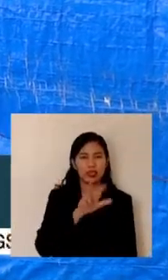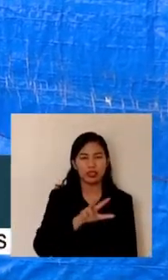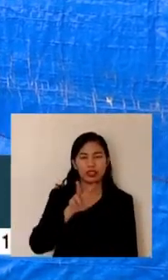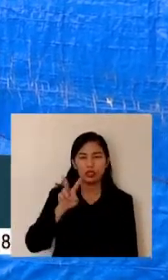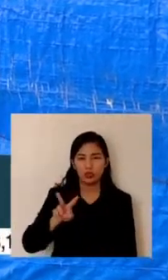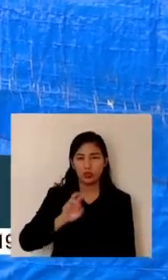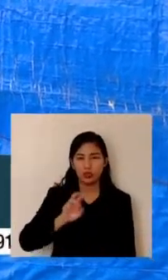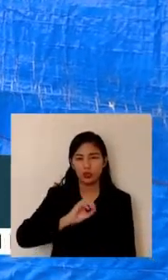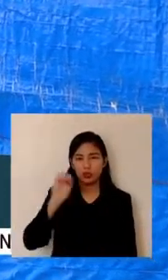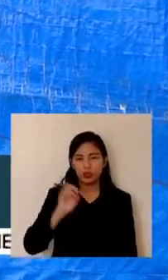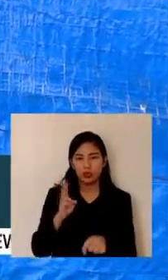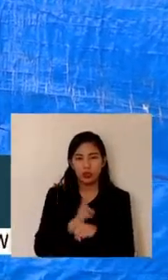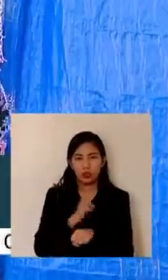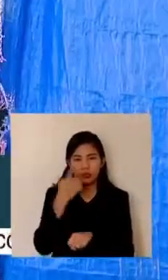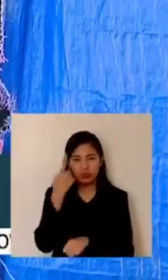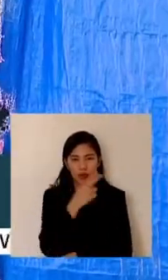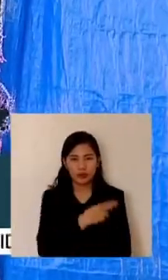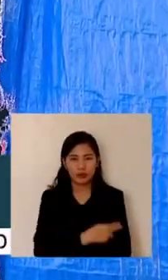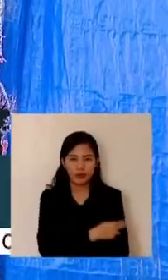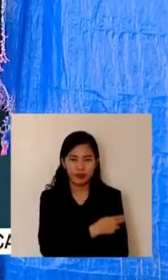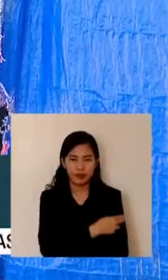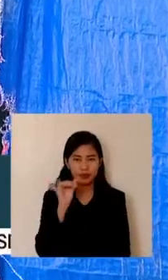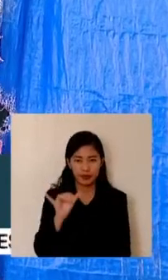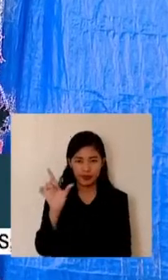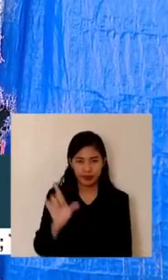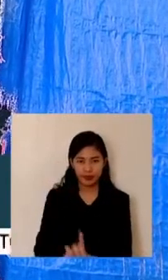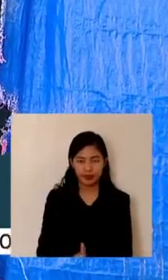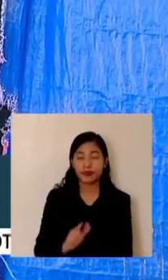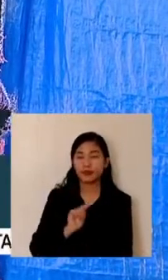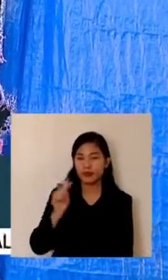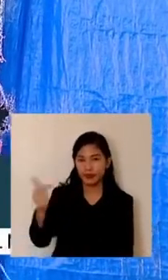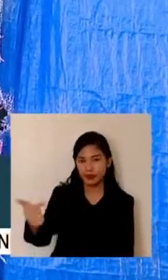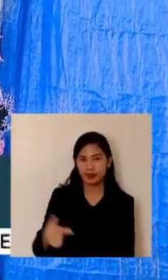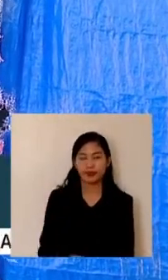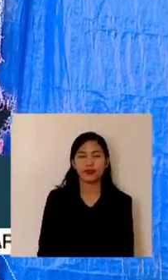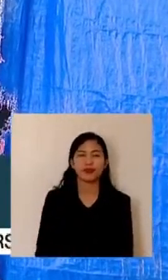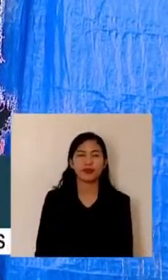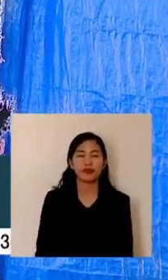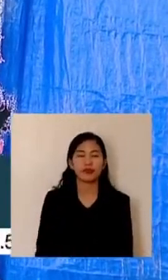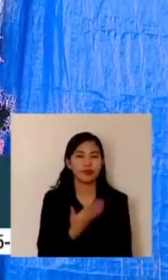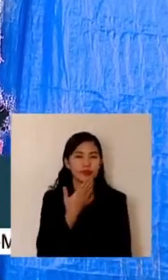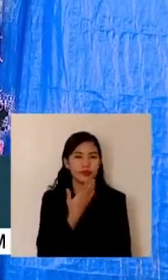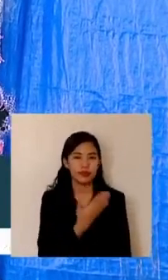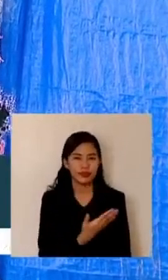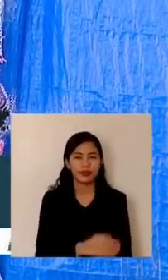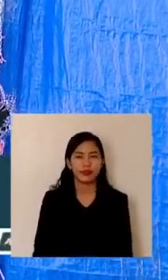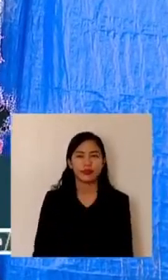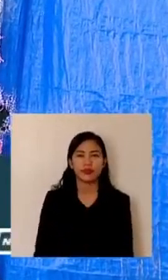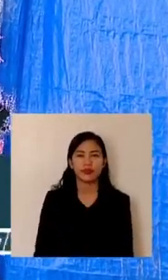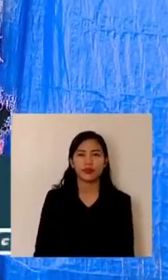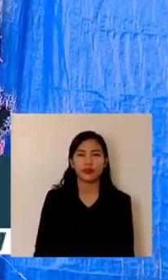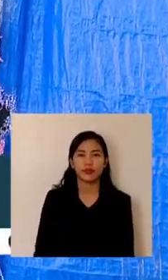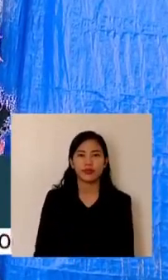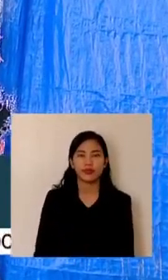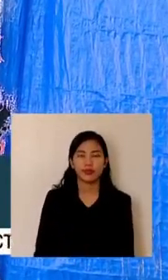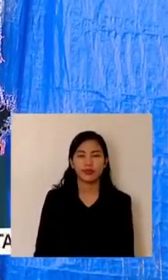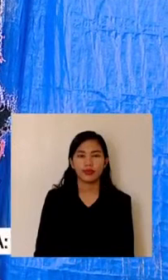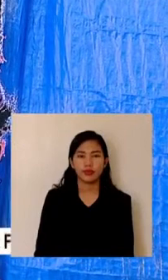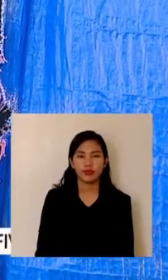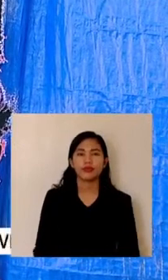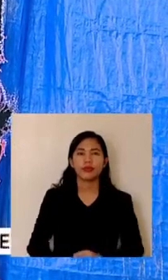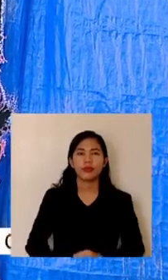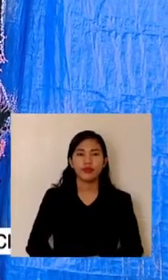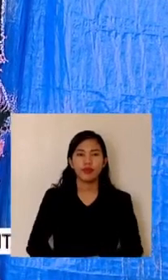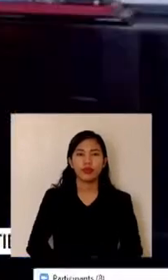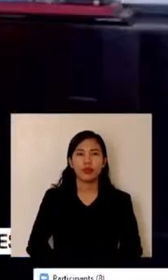hospitals, which is considered low. Back to you, Carmina. Thanks a lot, Michael DeLiso. So they are joining us on the line. One